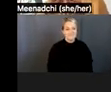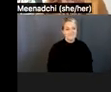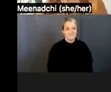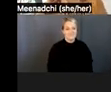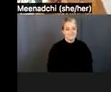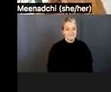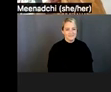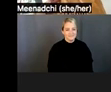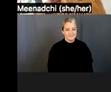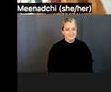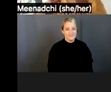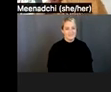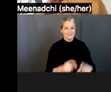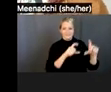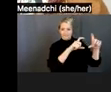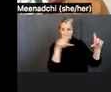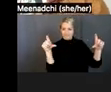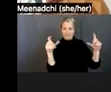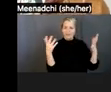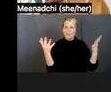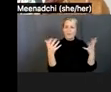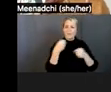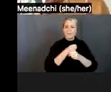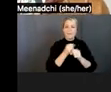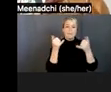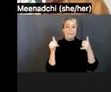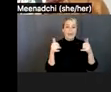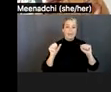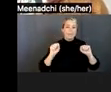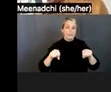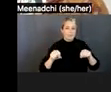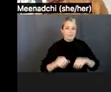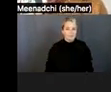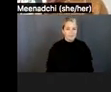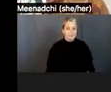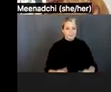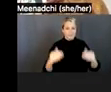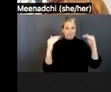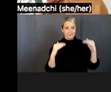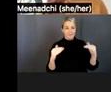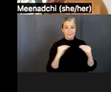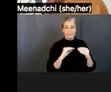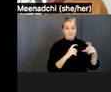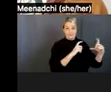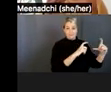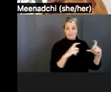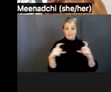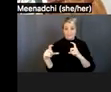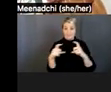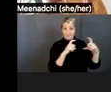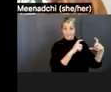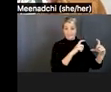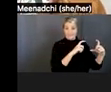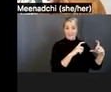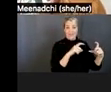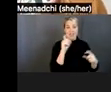What is it that makes play possible? Number one, we have to know the rules of the game, right?